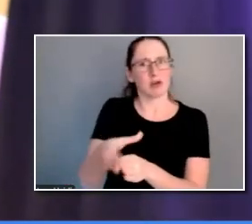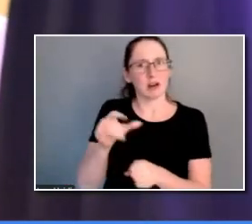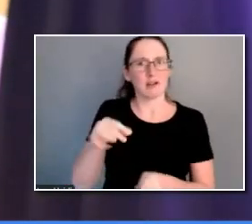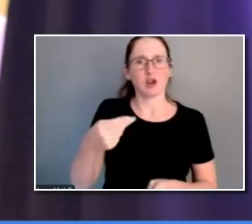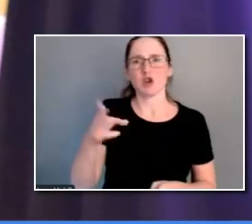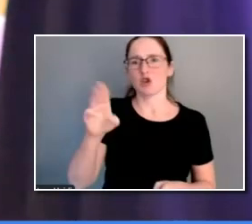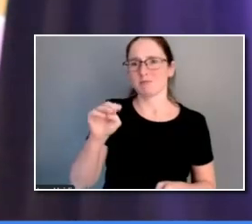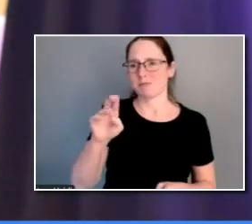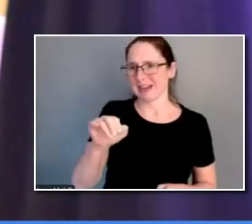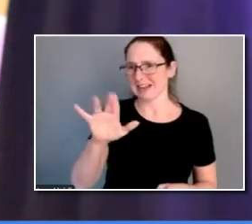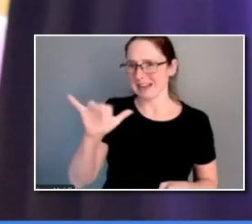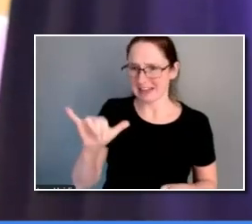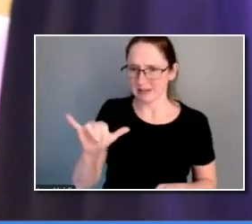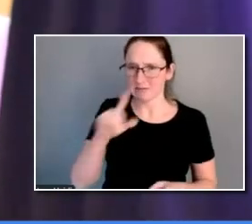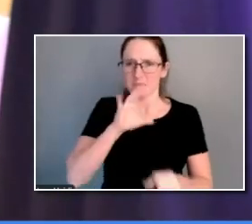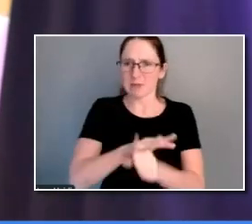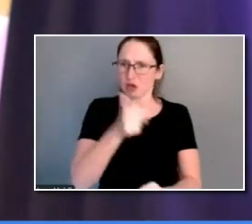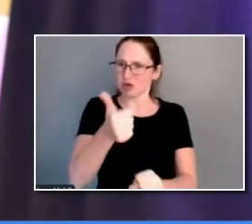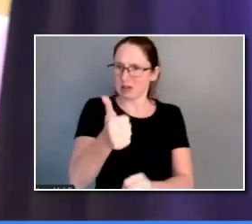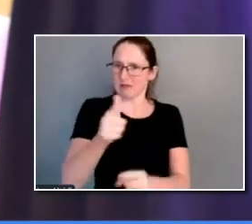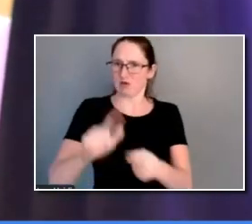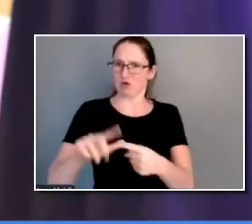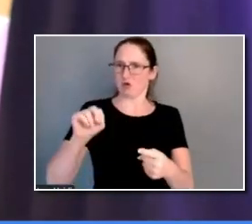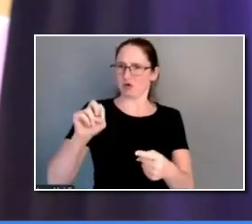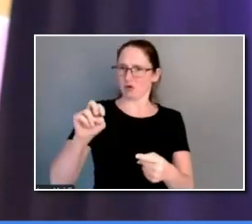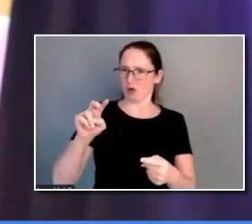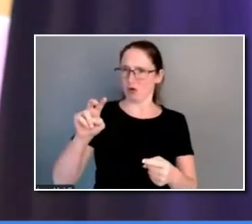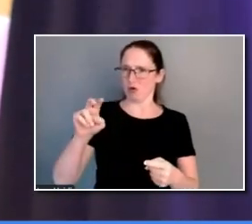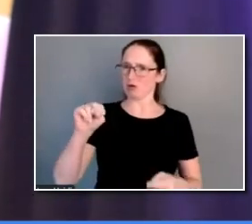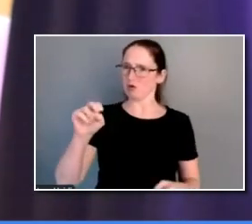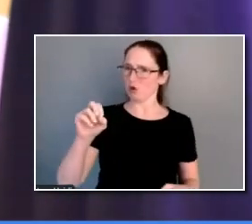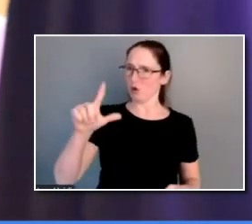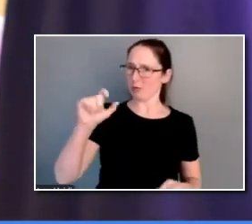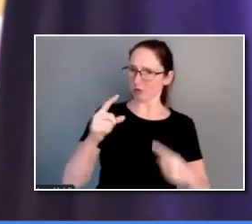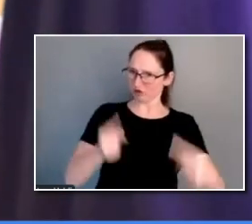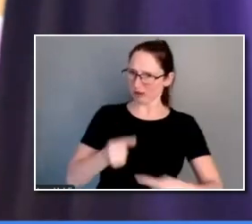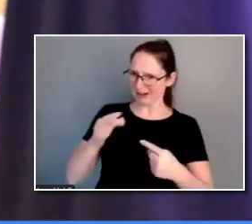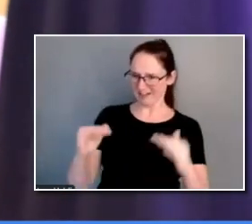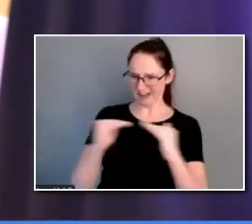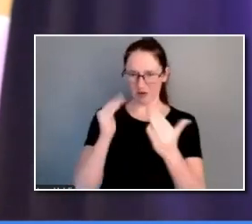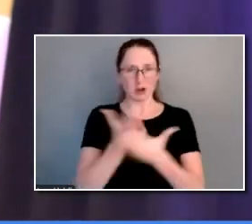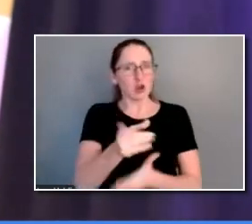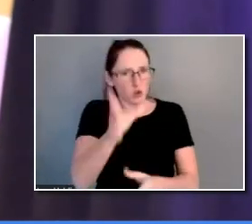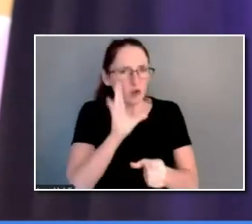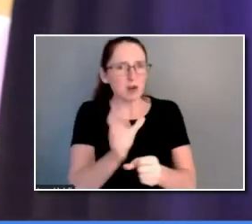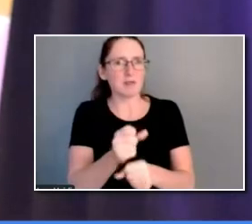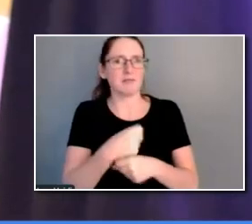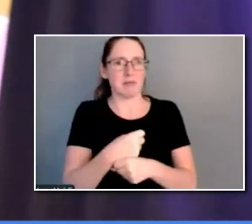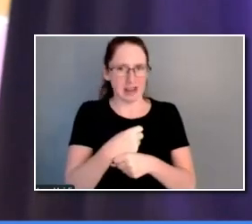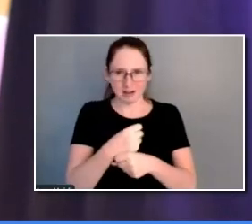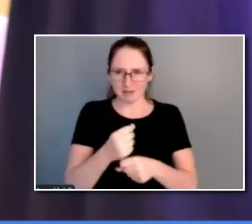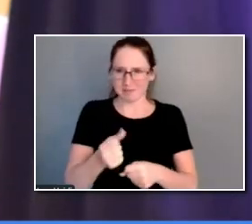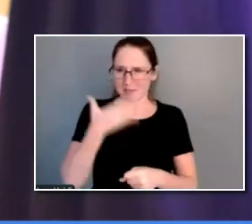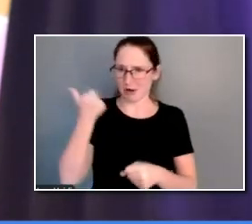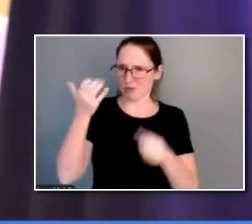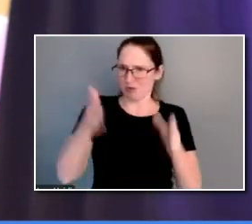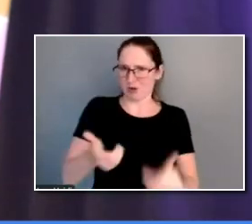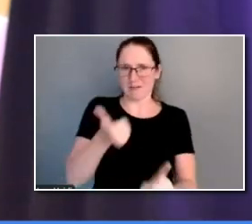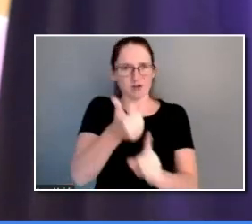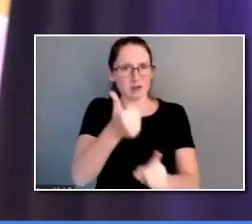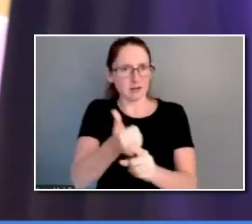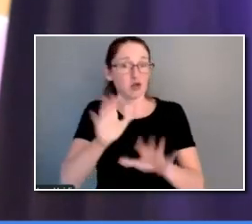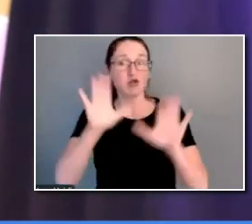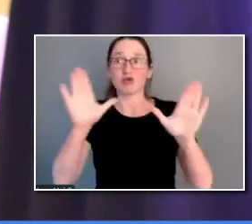humanity. Commit yourself to the noble struggle for equal rights. You will make a better person of yourself, a greater nation